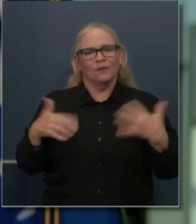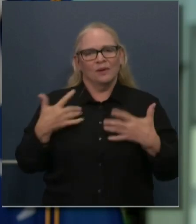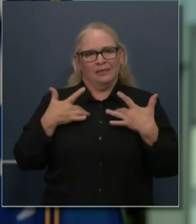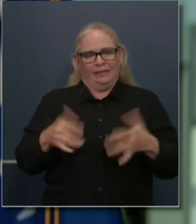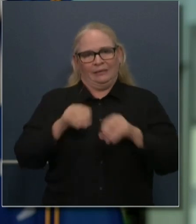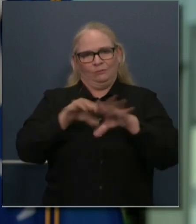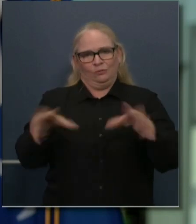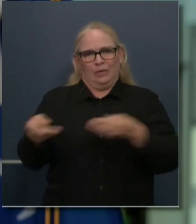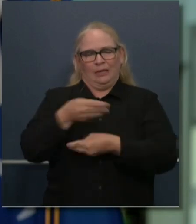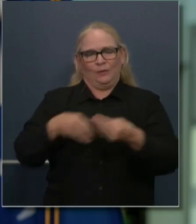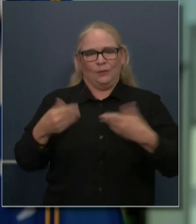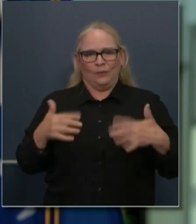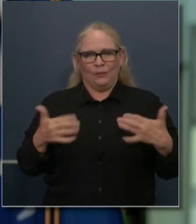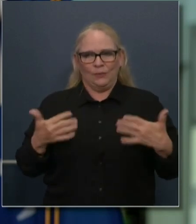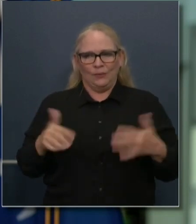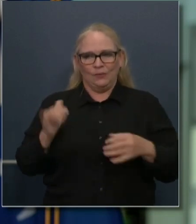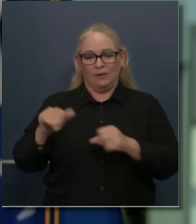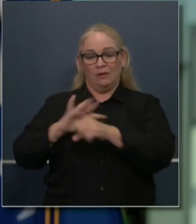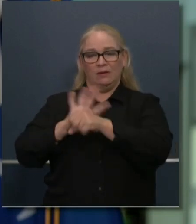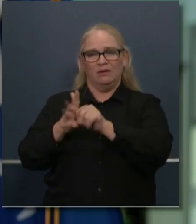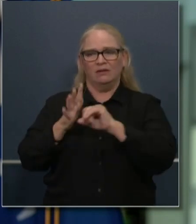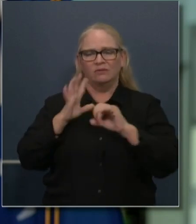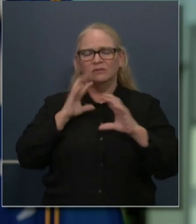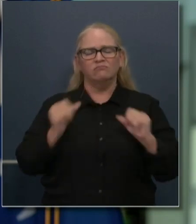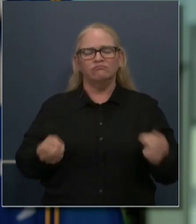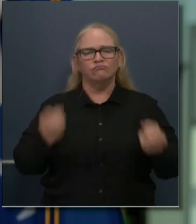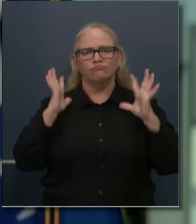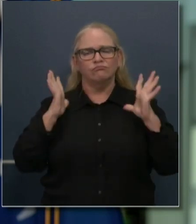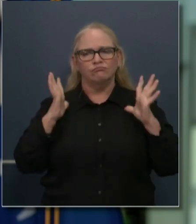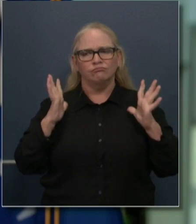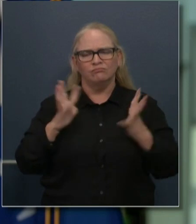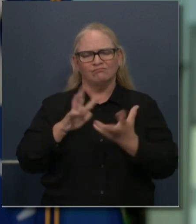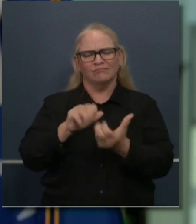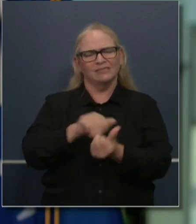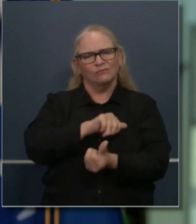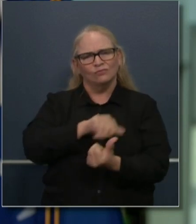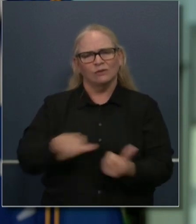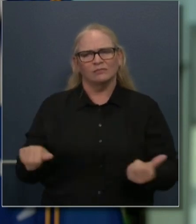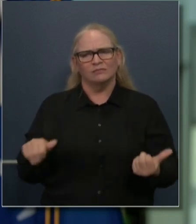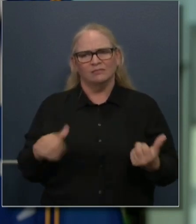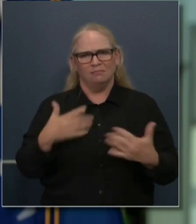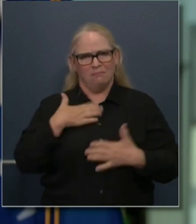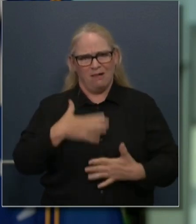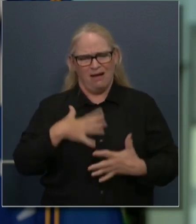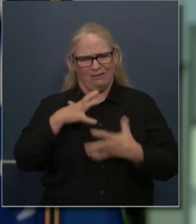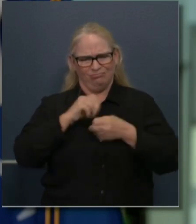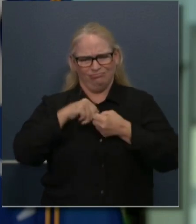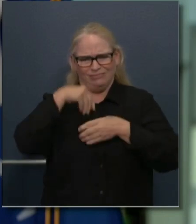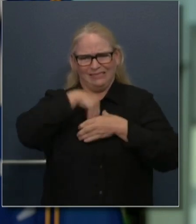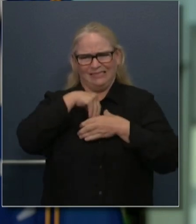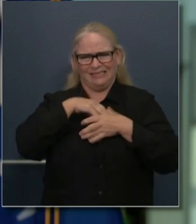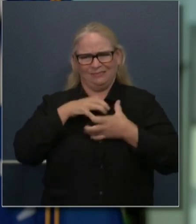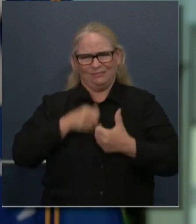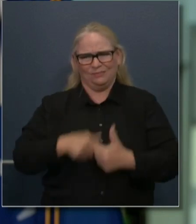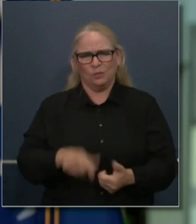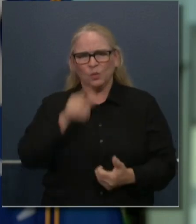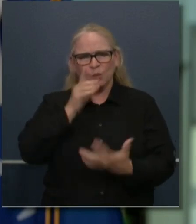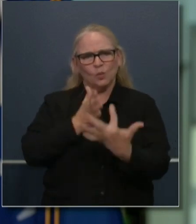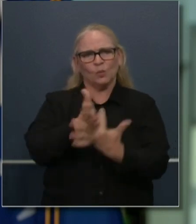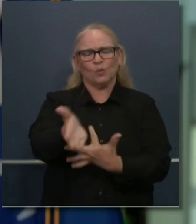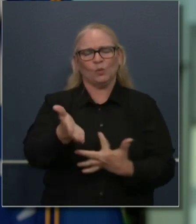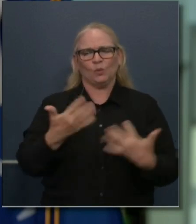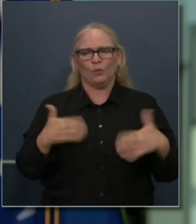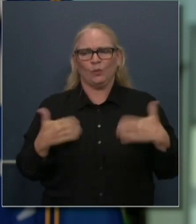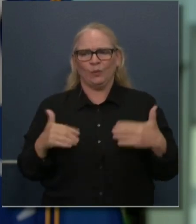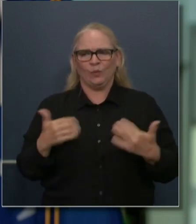ravages of this virus in those types of environments. We've talked a lot about the challenges in congregate facilities, congregate